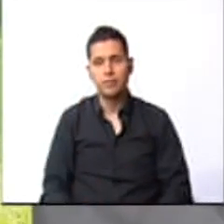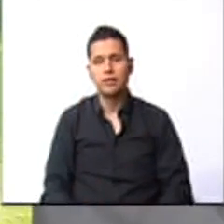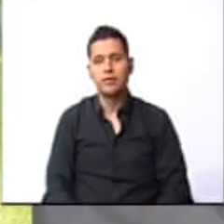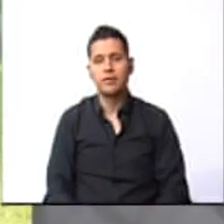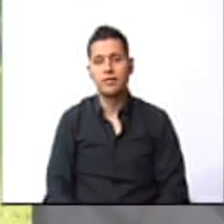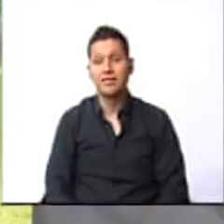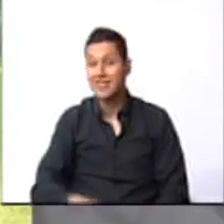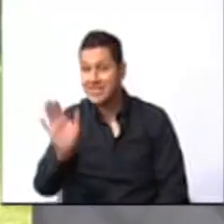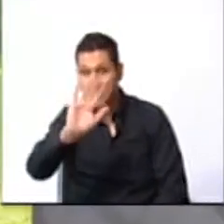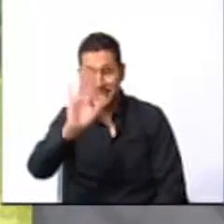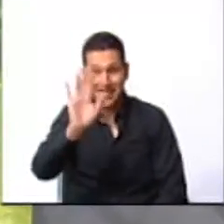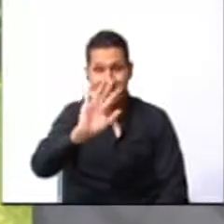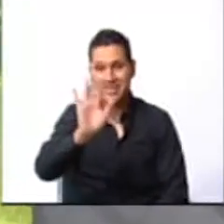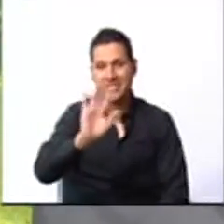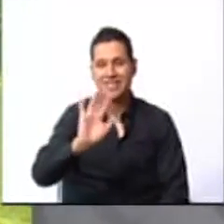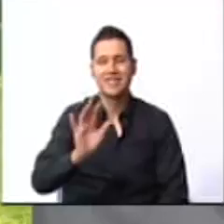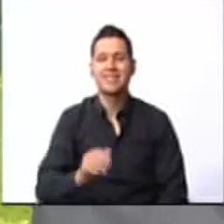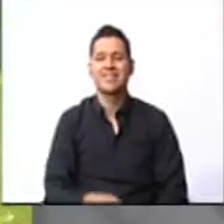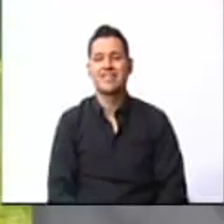Bye bye.